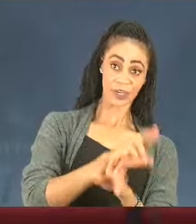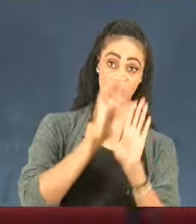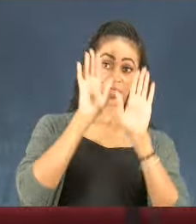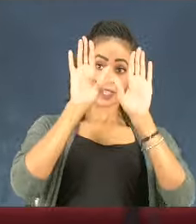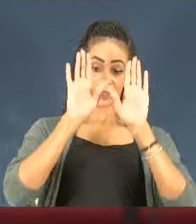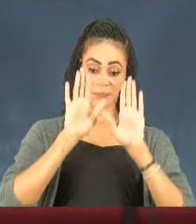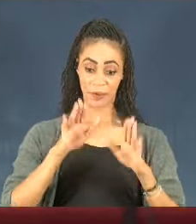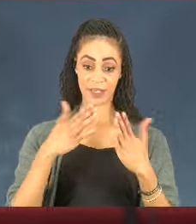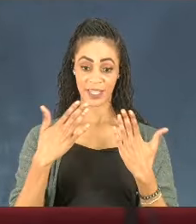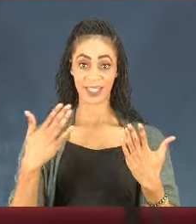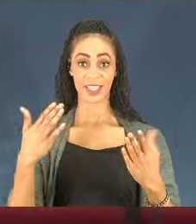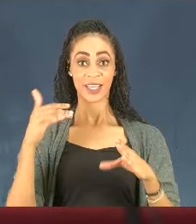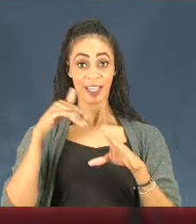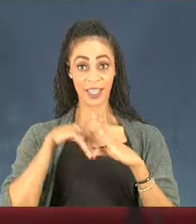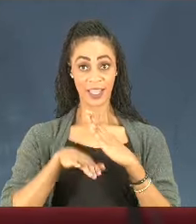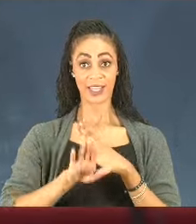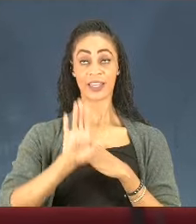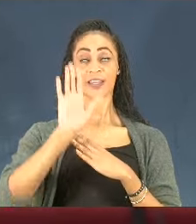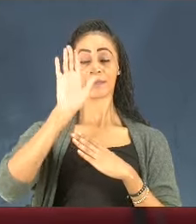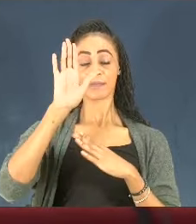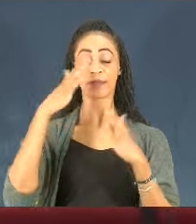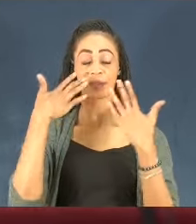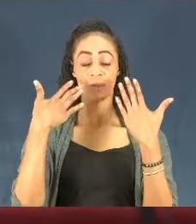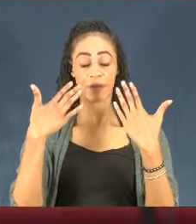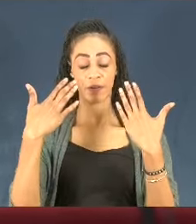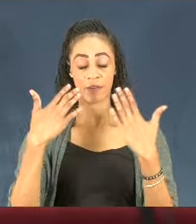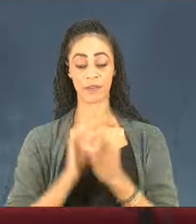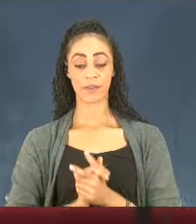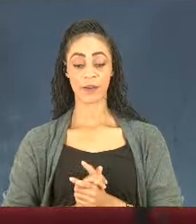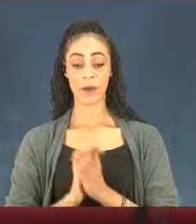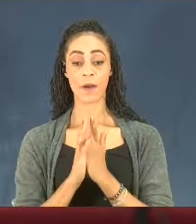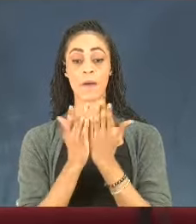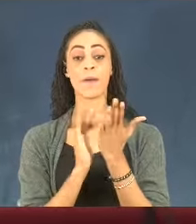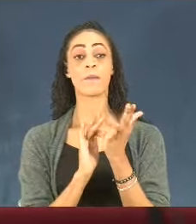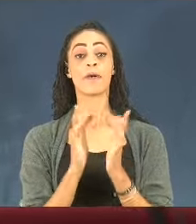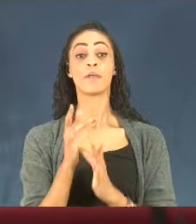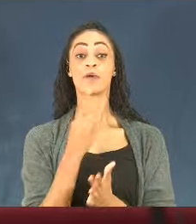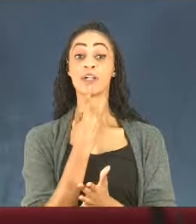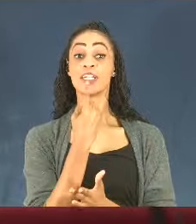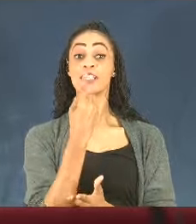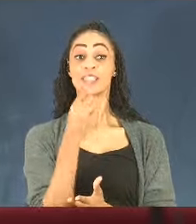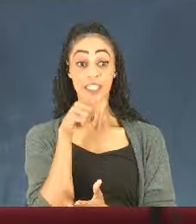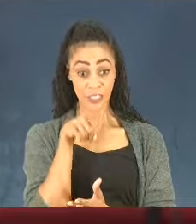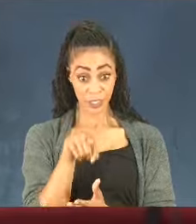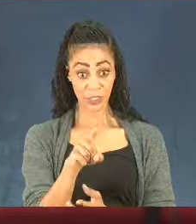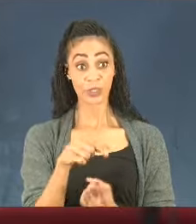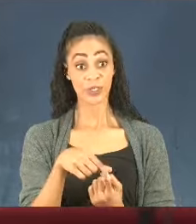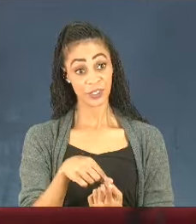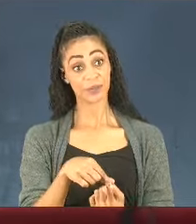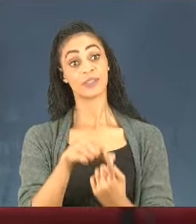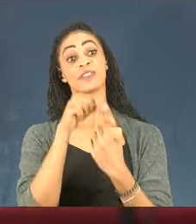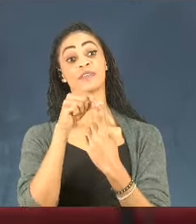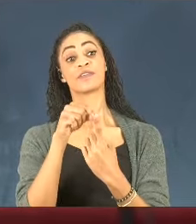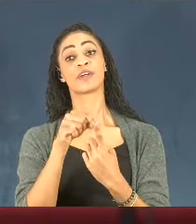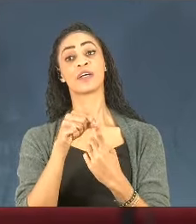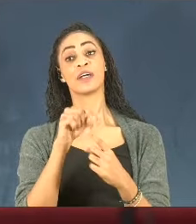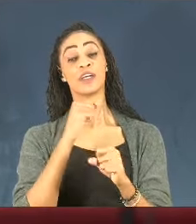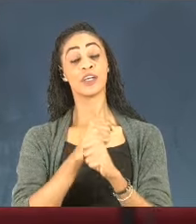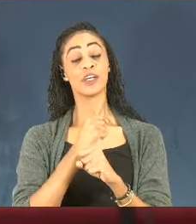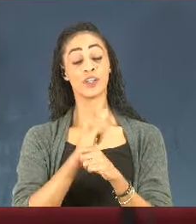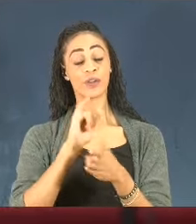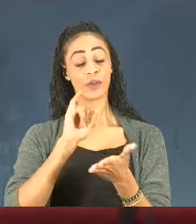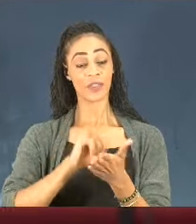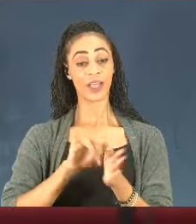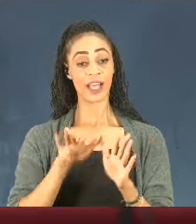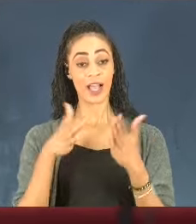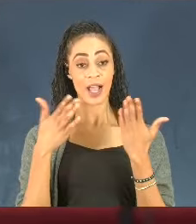redeeming instrument in the hands of God. And the Bible tells you very specific, how is it that we do that? And